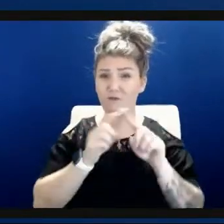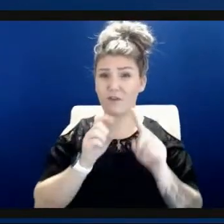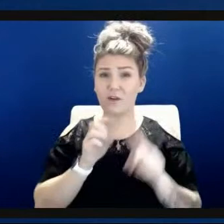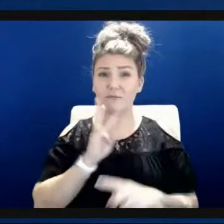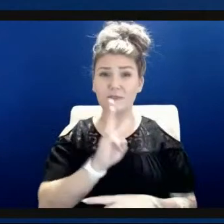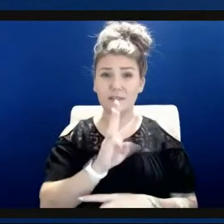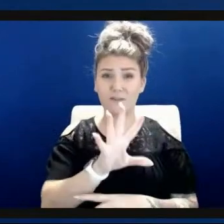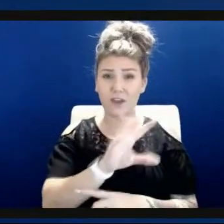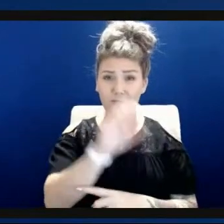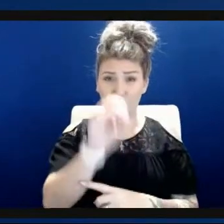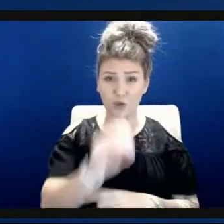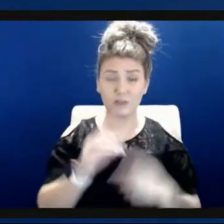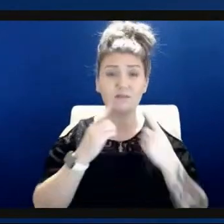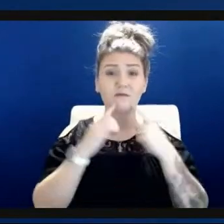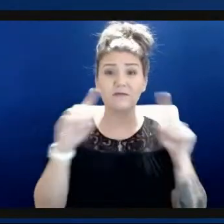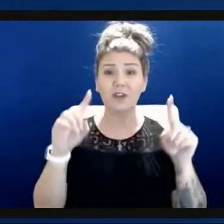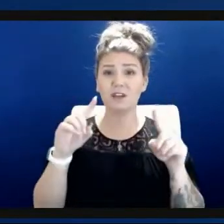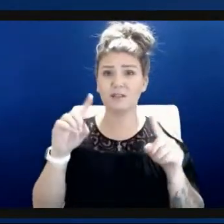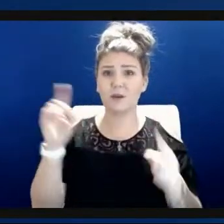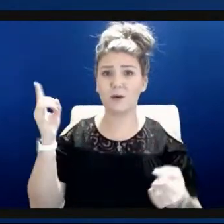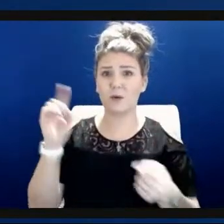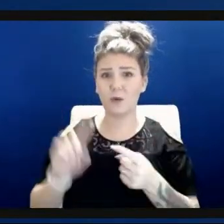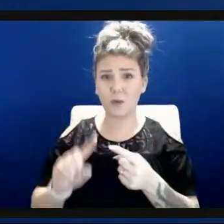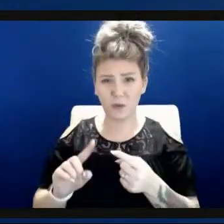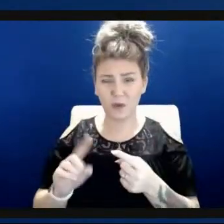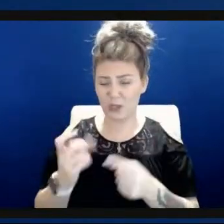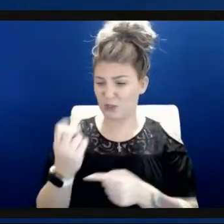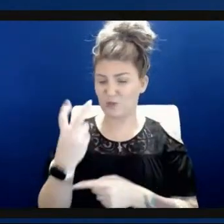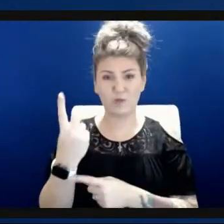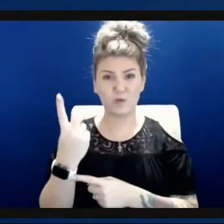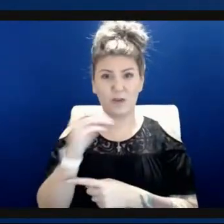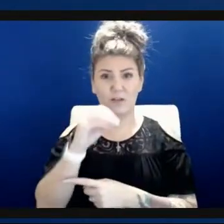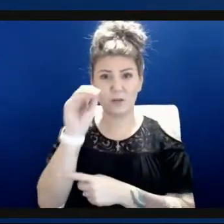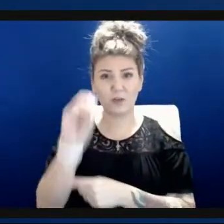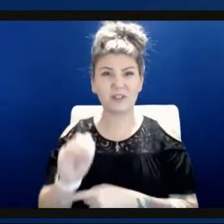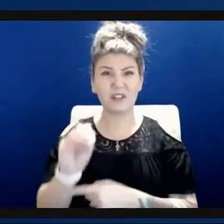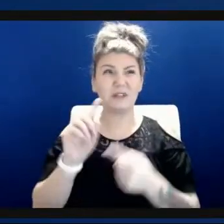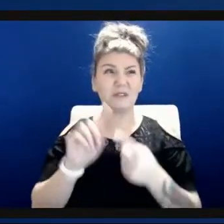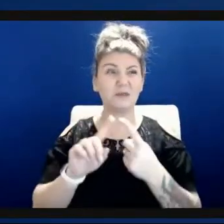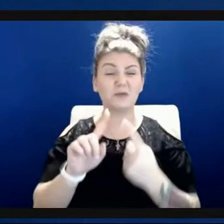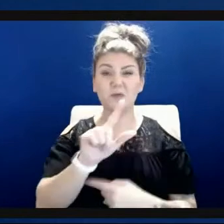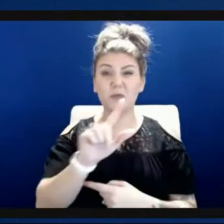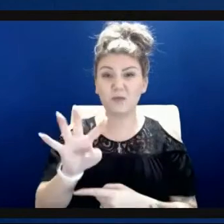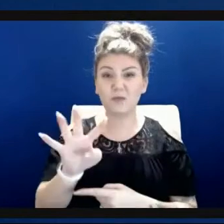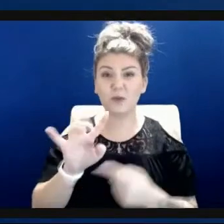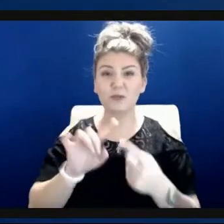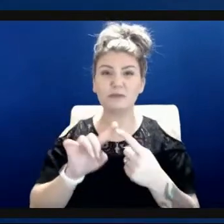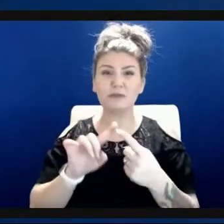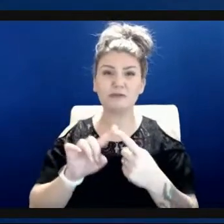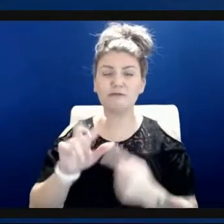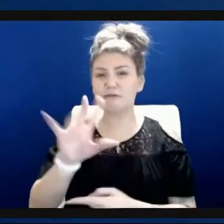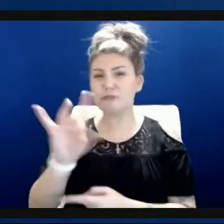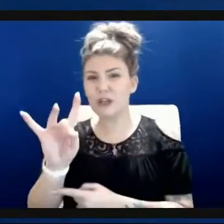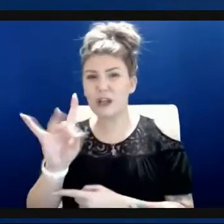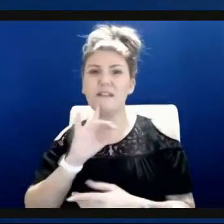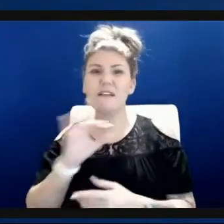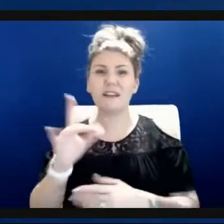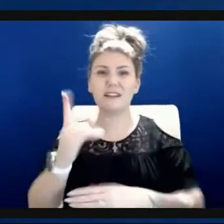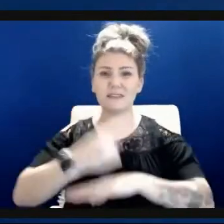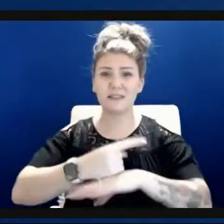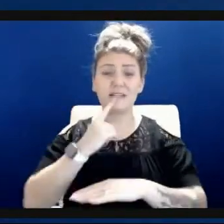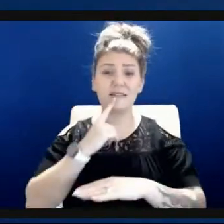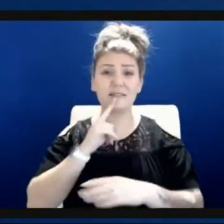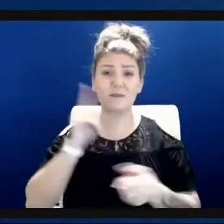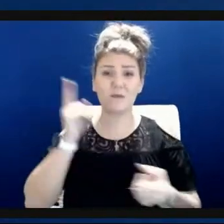just 12% in 28 to 34 days. Experts believe the lower dose being given to that age group is likely